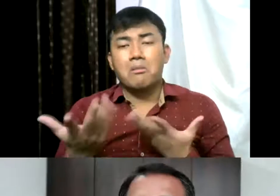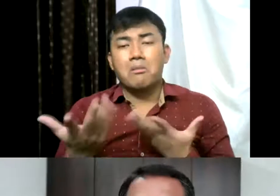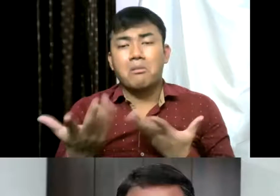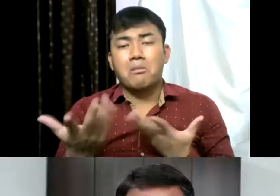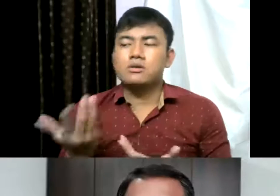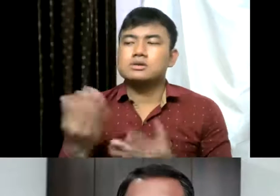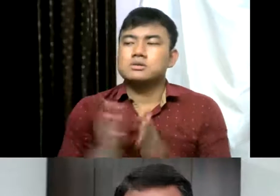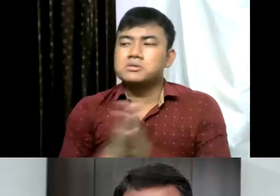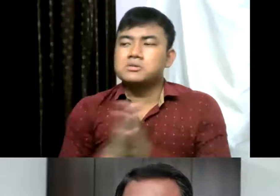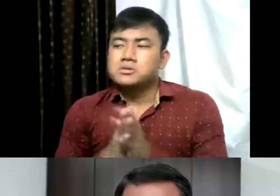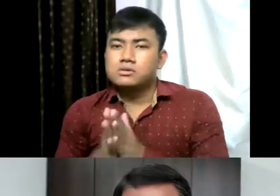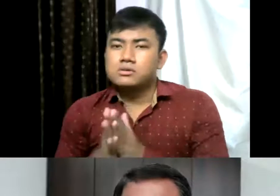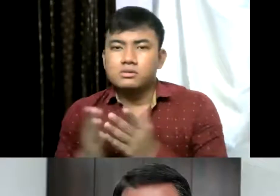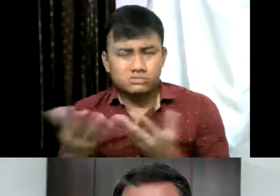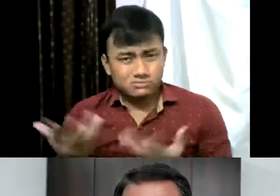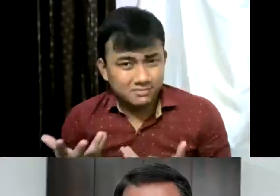right?